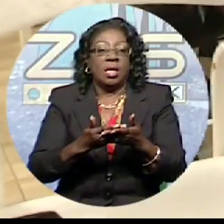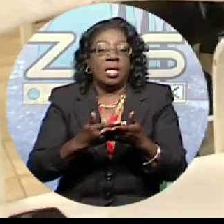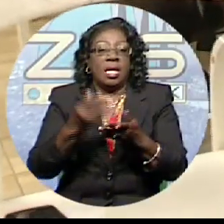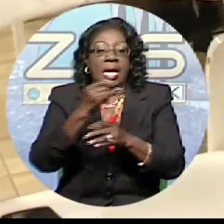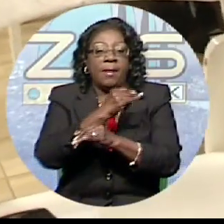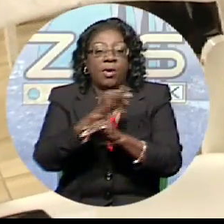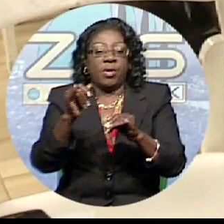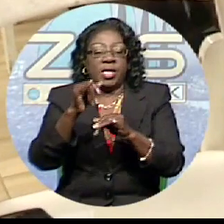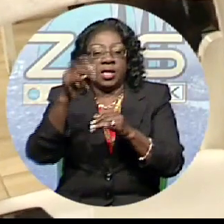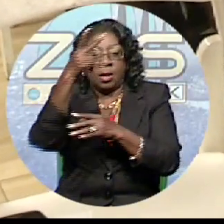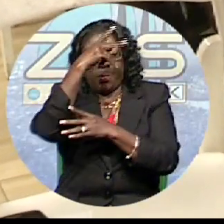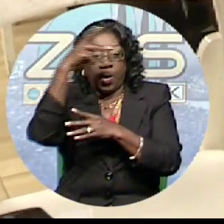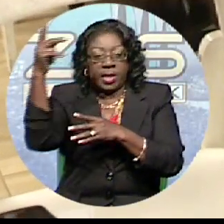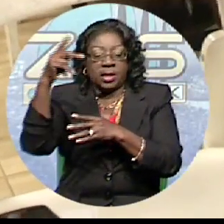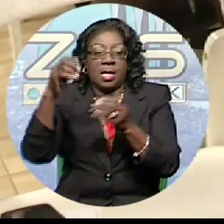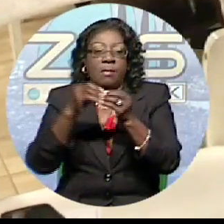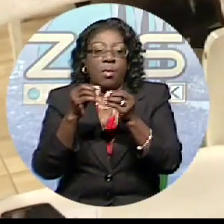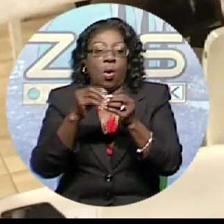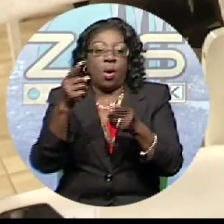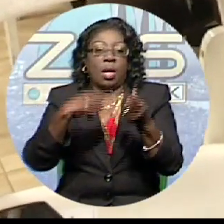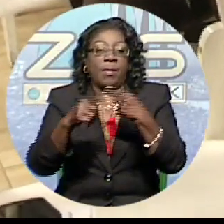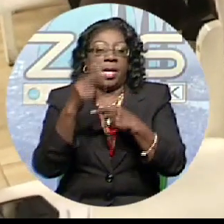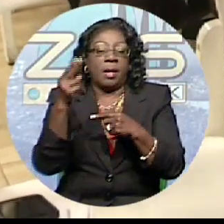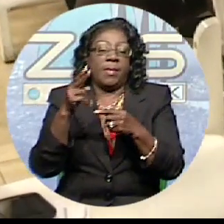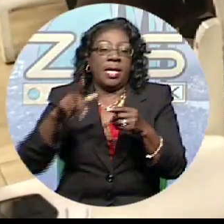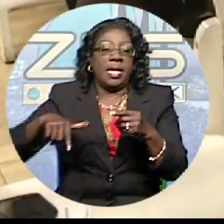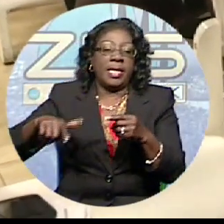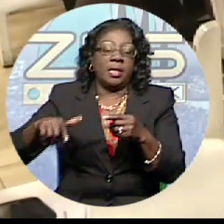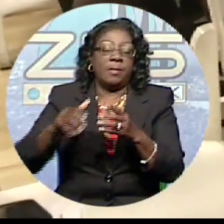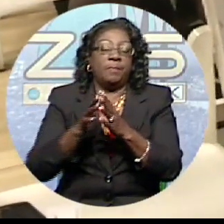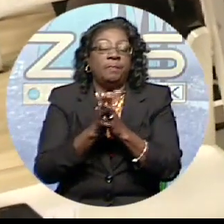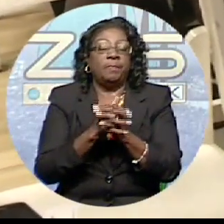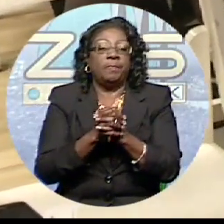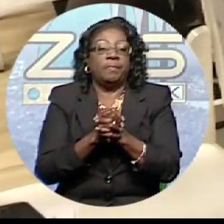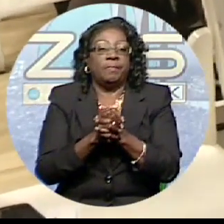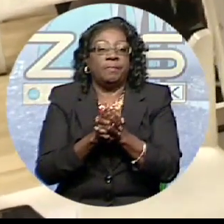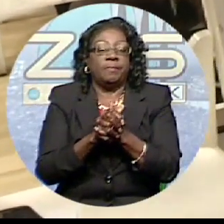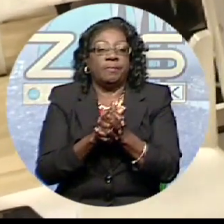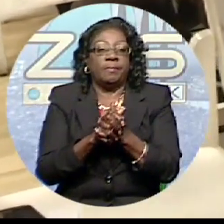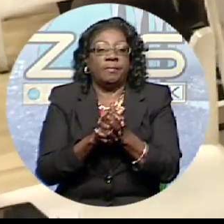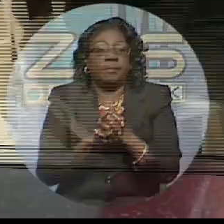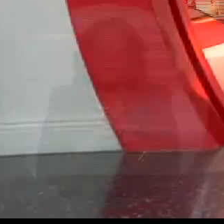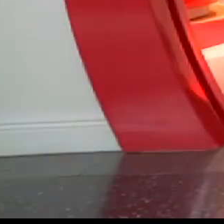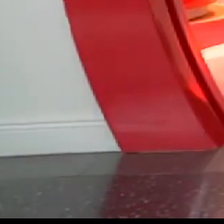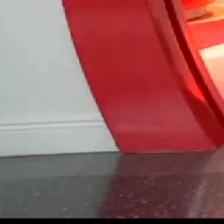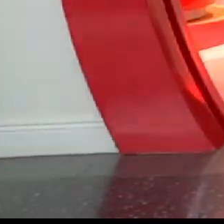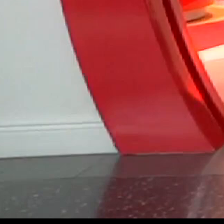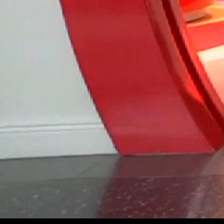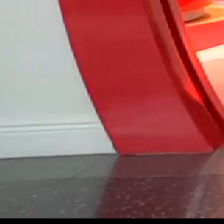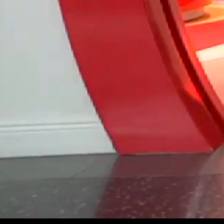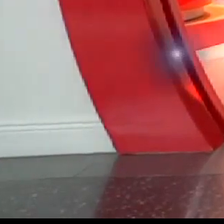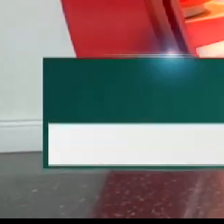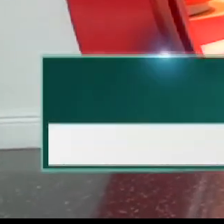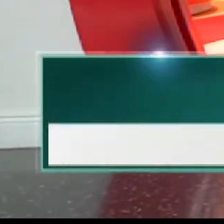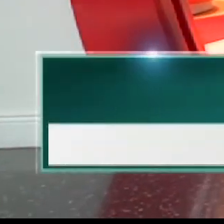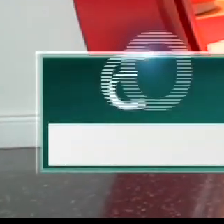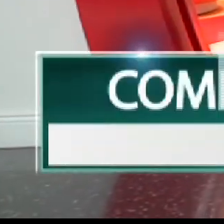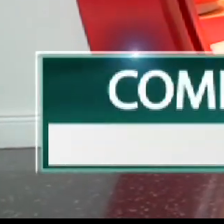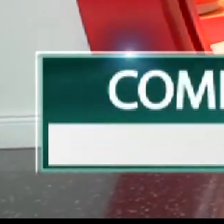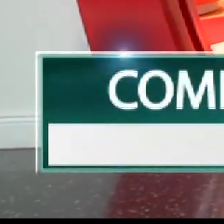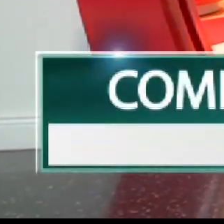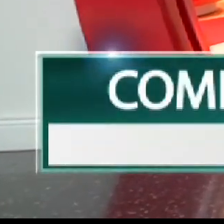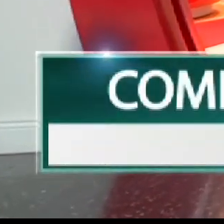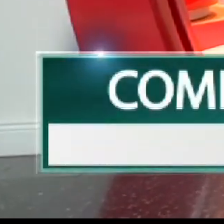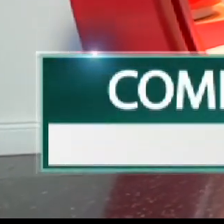More on this panel discussion in later newscasts. Jared Higgs, ZNS Network News. Hear why a number of